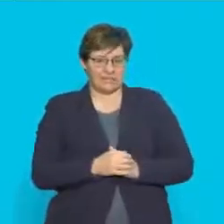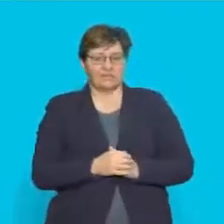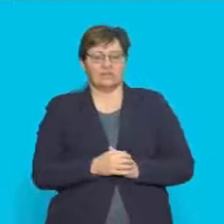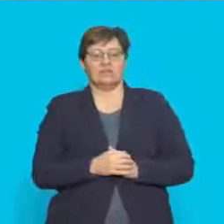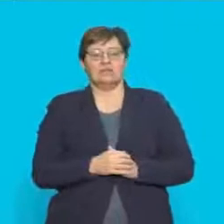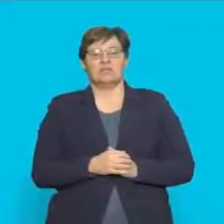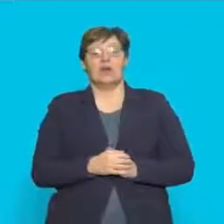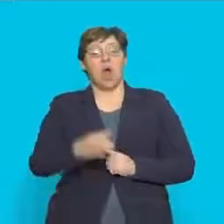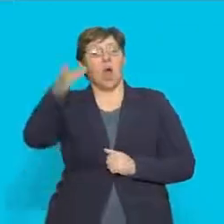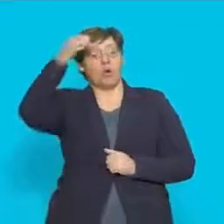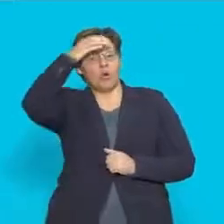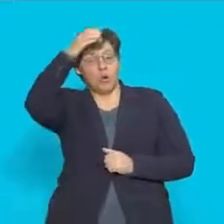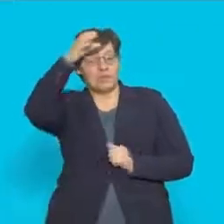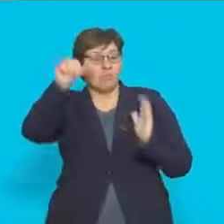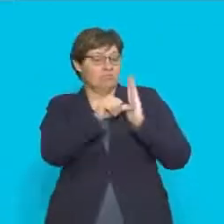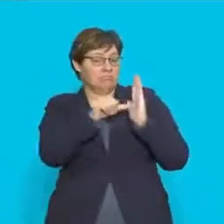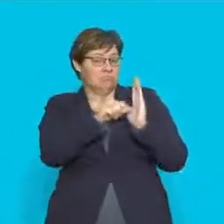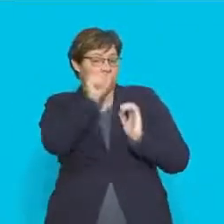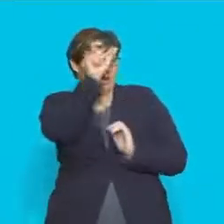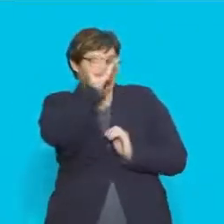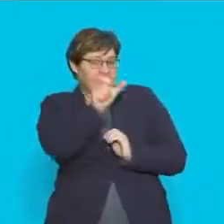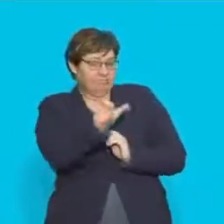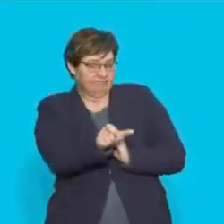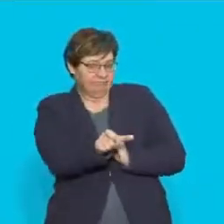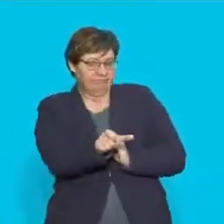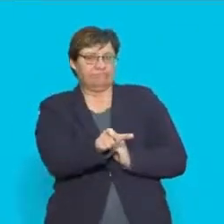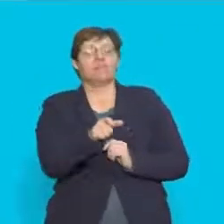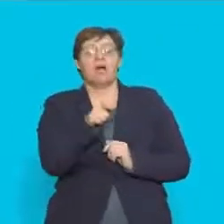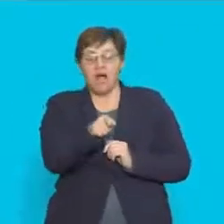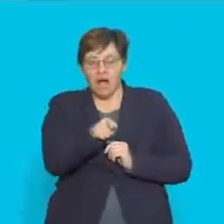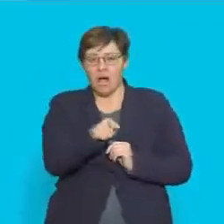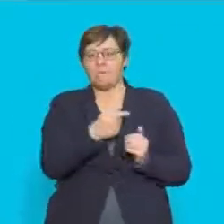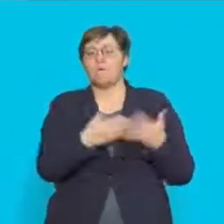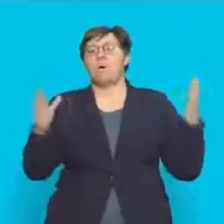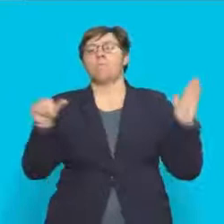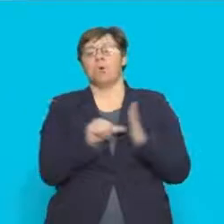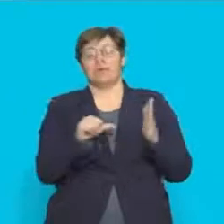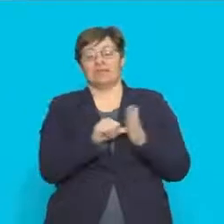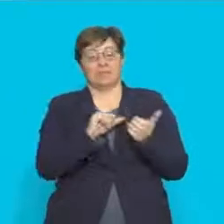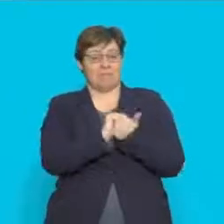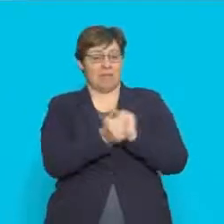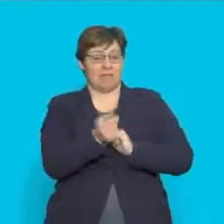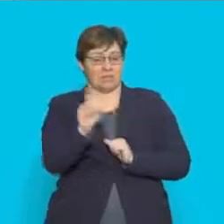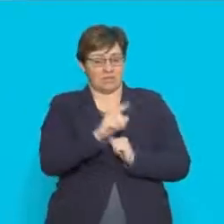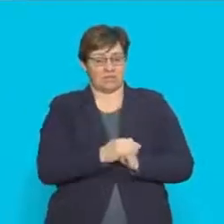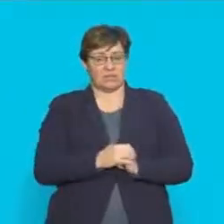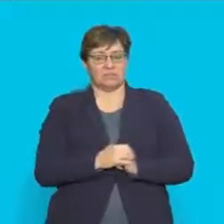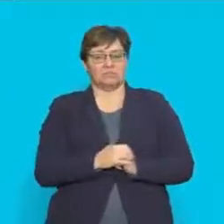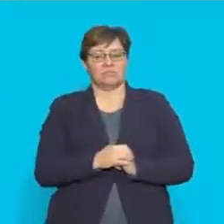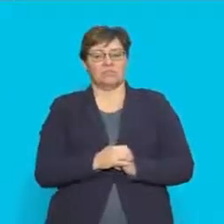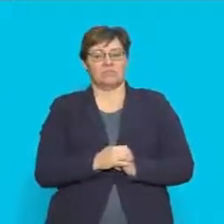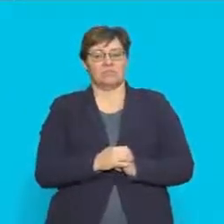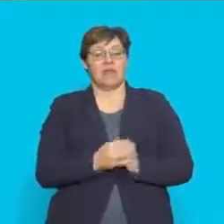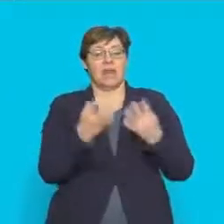key concept here is some of the most important building blocks of mathematics are, we know that,